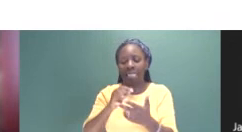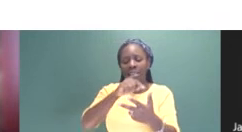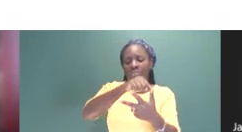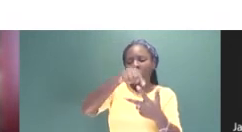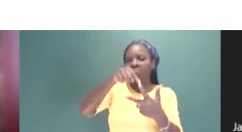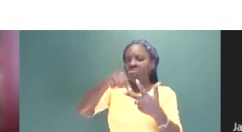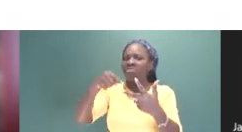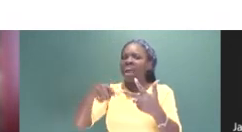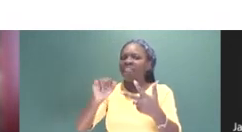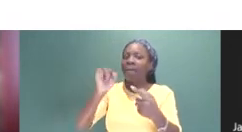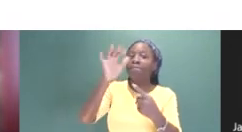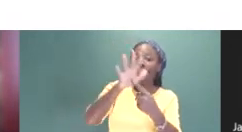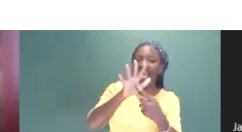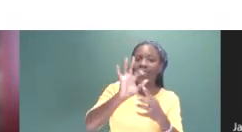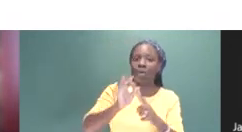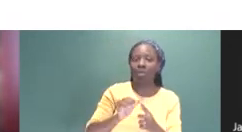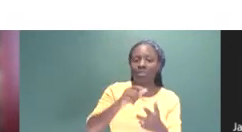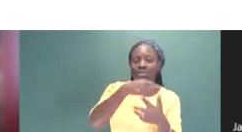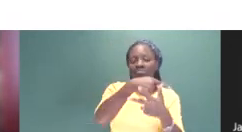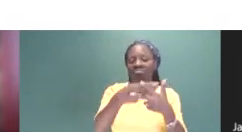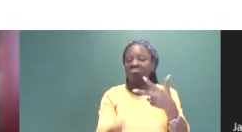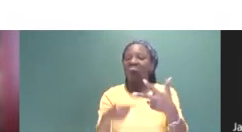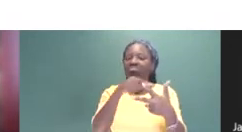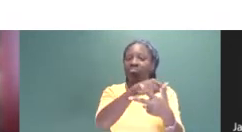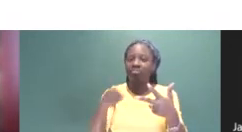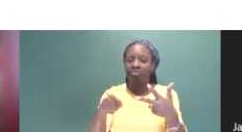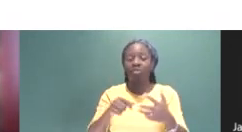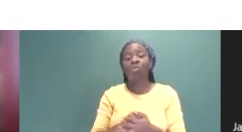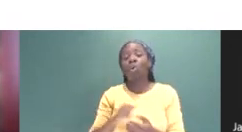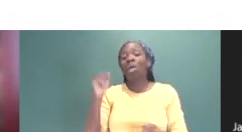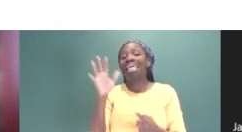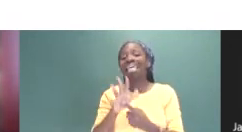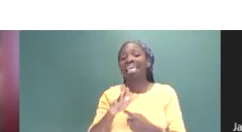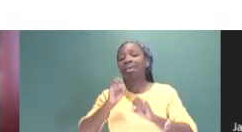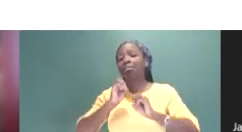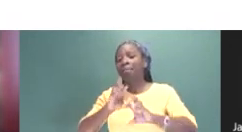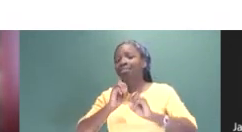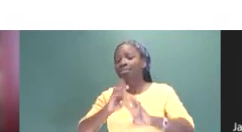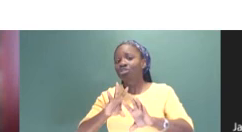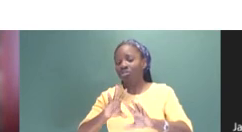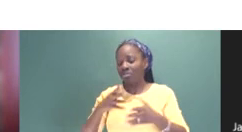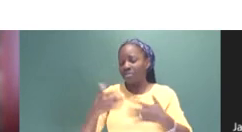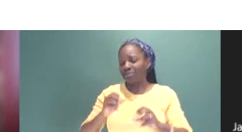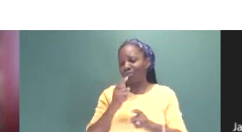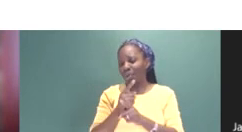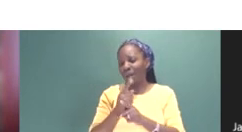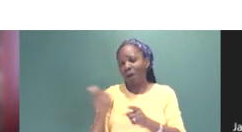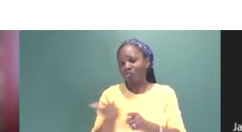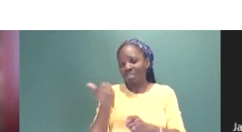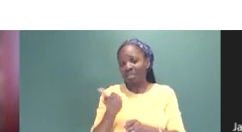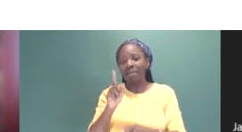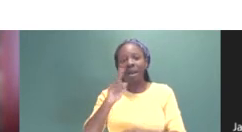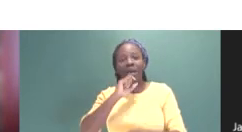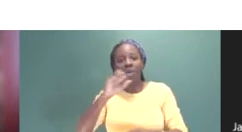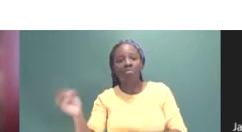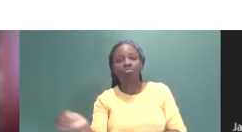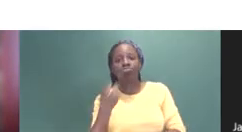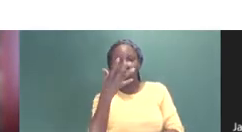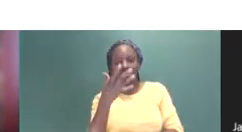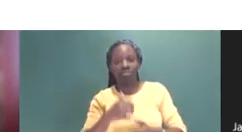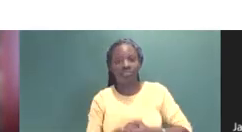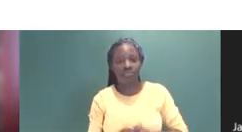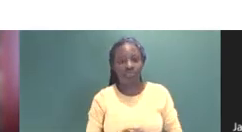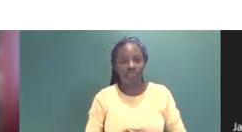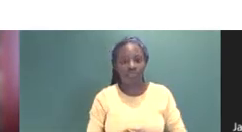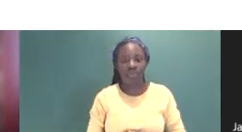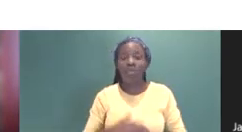studies. So some key messages, which we've mentioned quite a bit already, and I'll just put them up on the screen. So we